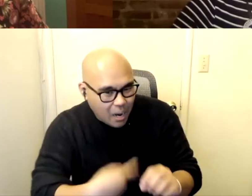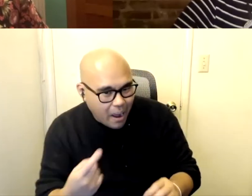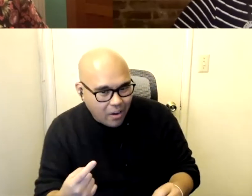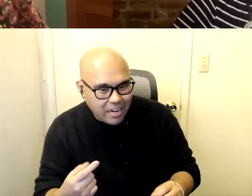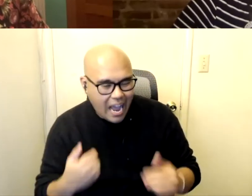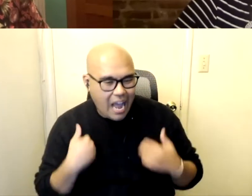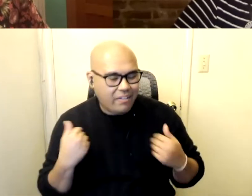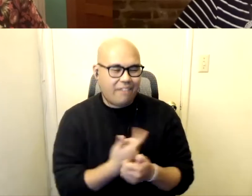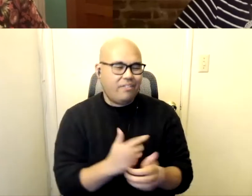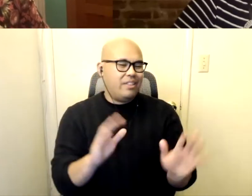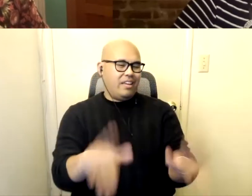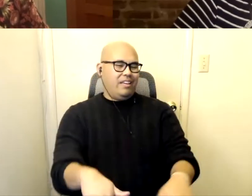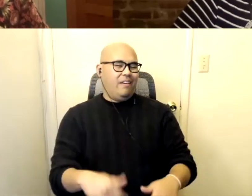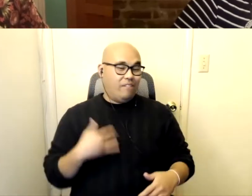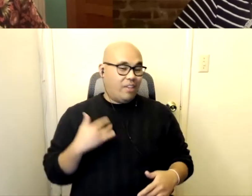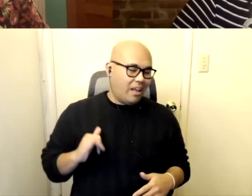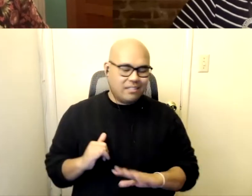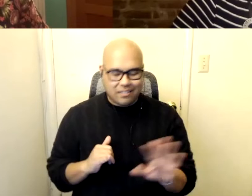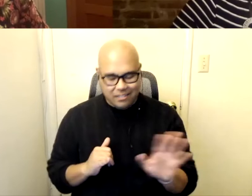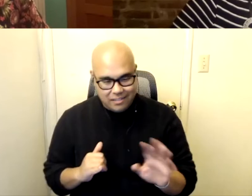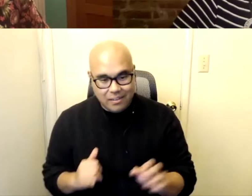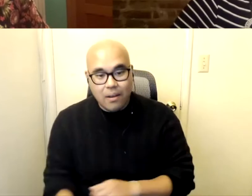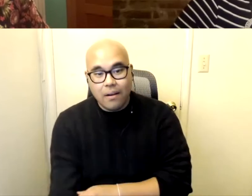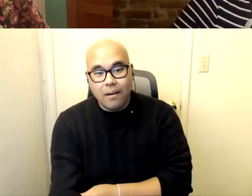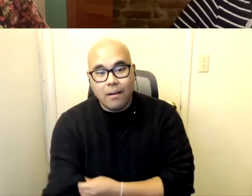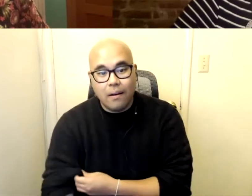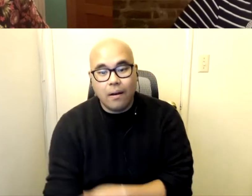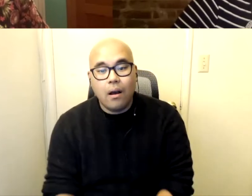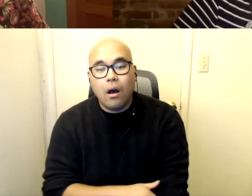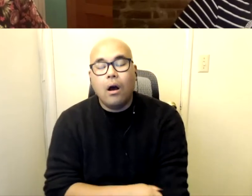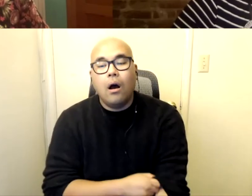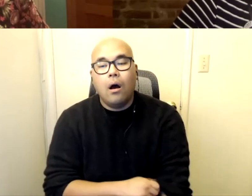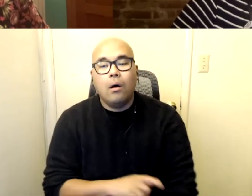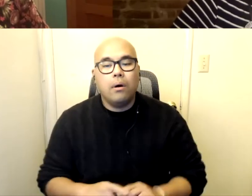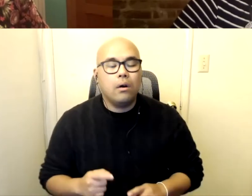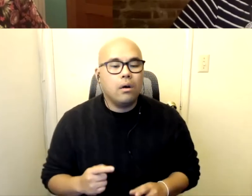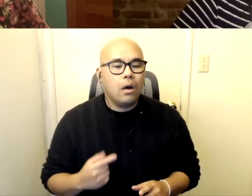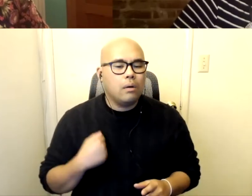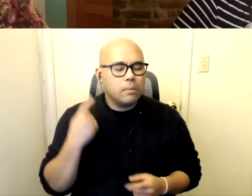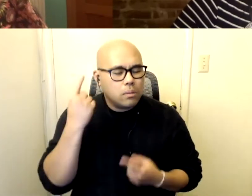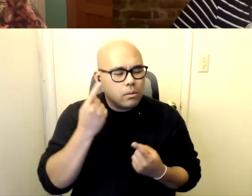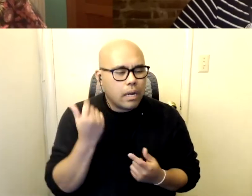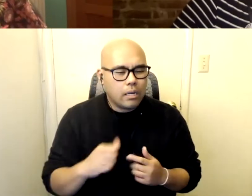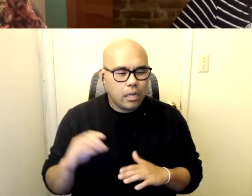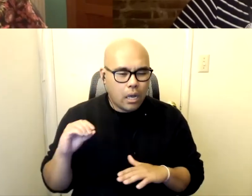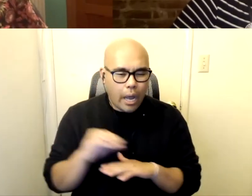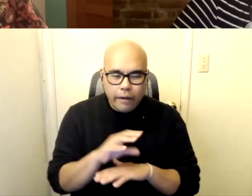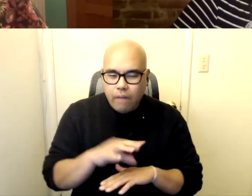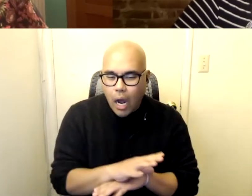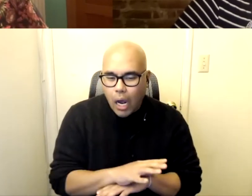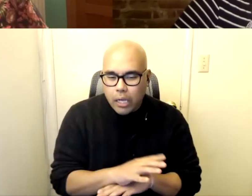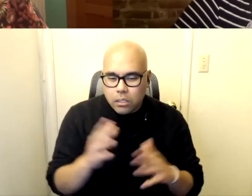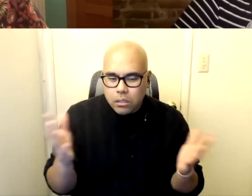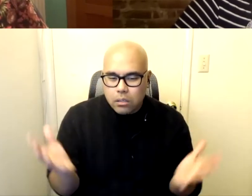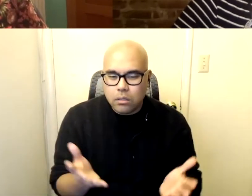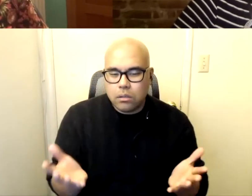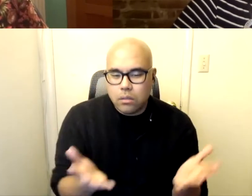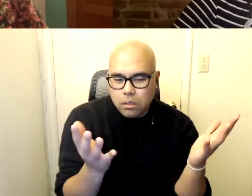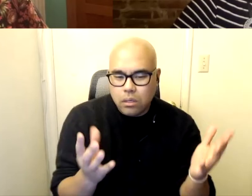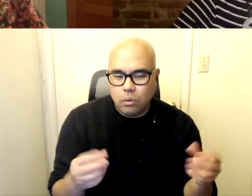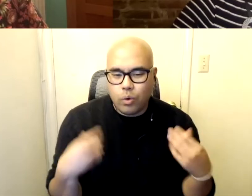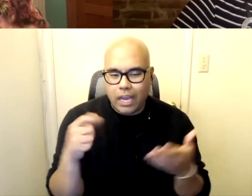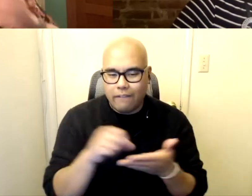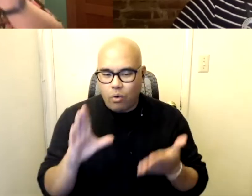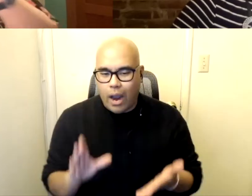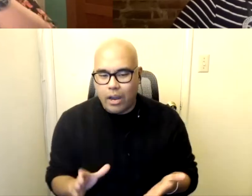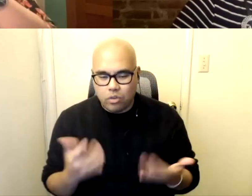all. But I'm wondering, is there any advice or encouragement you'd offer to writers listening in who are trying to